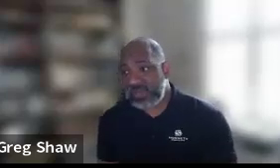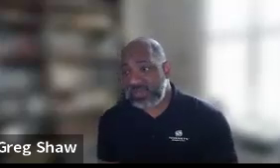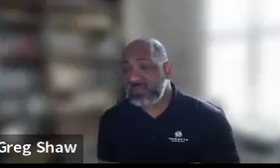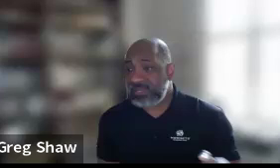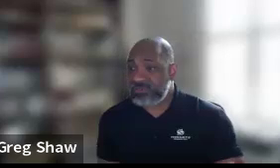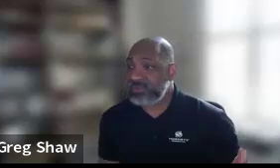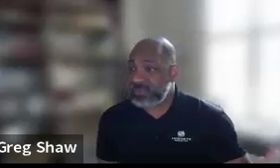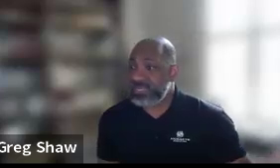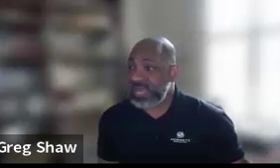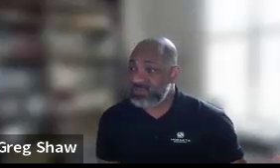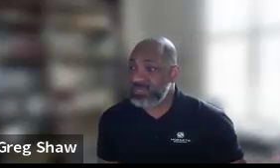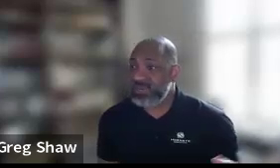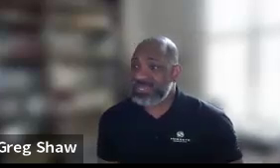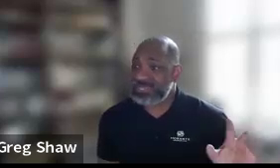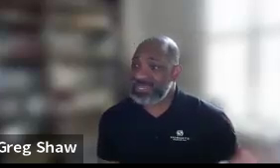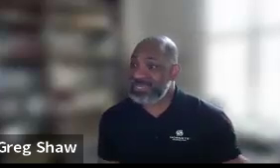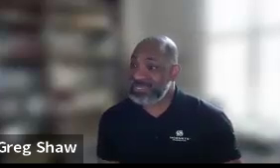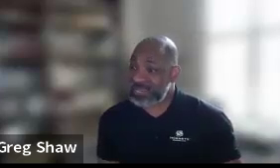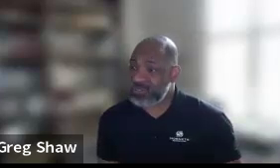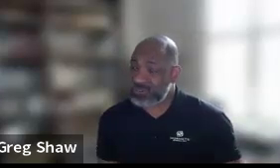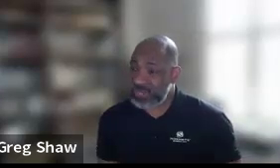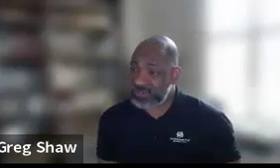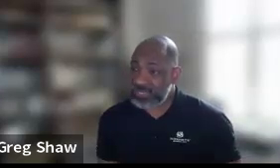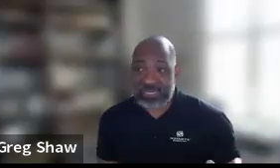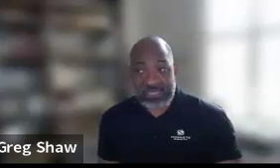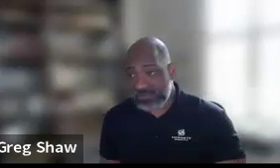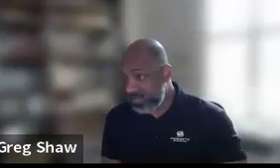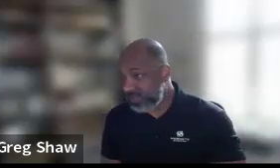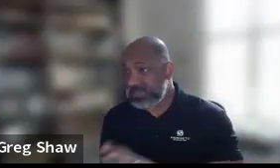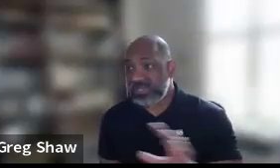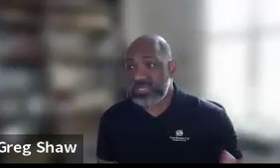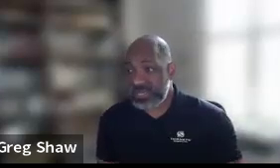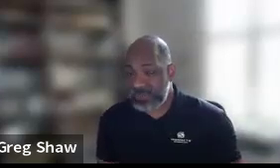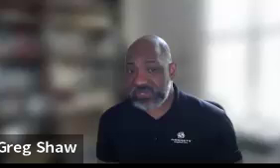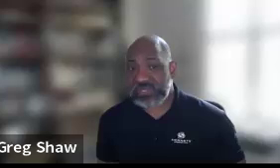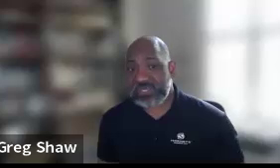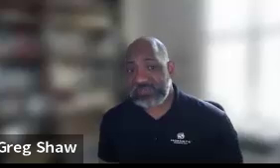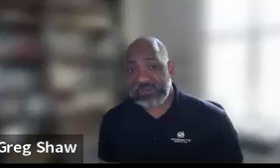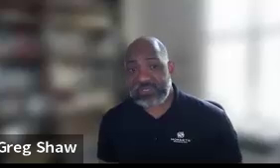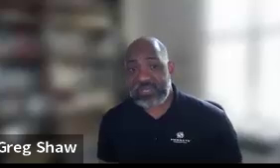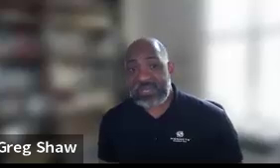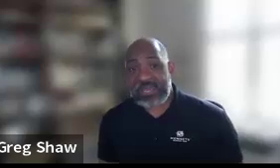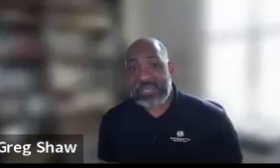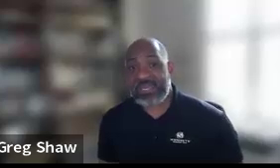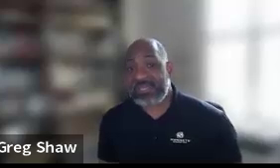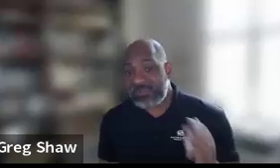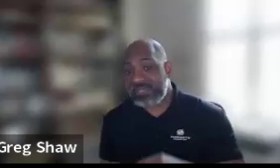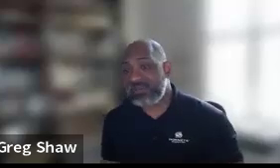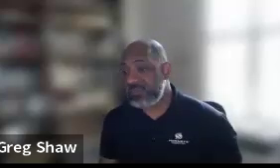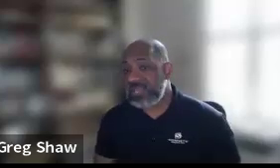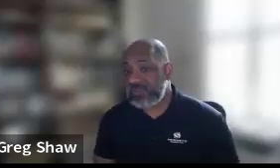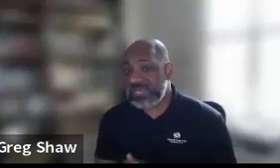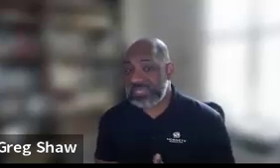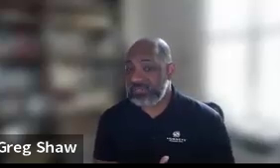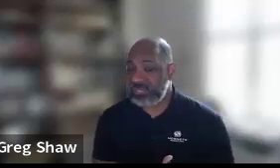get to vote on. And if you remember the last one, you had to attend the session to vote. This one, all students get an opportunity to vote. And then we